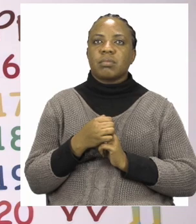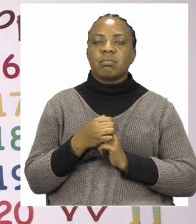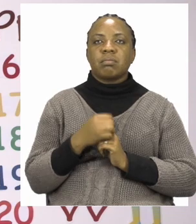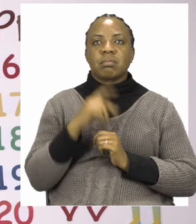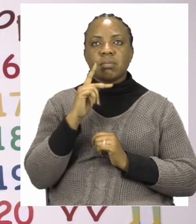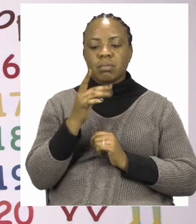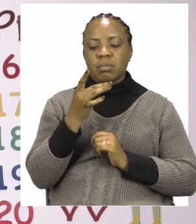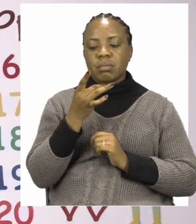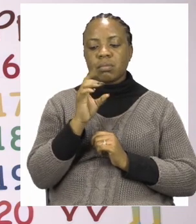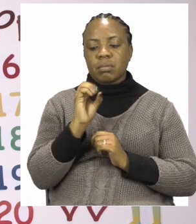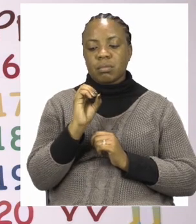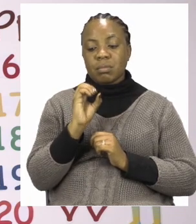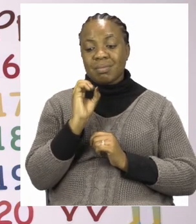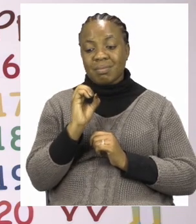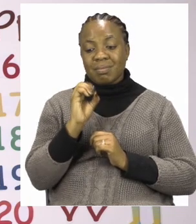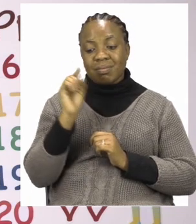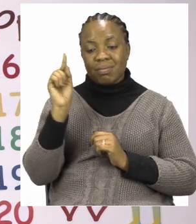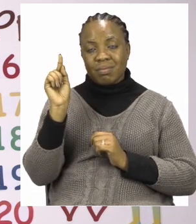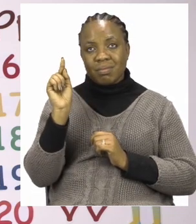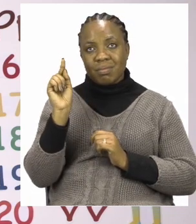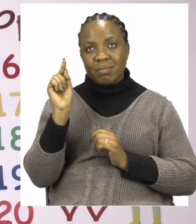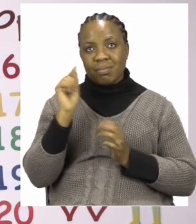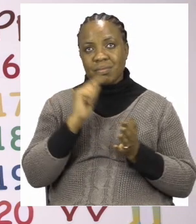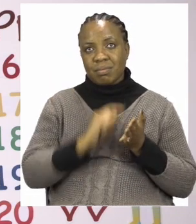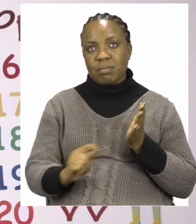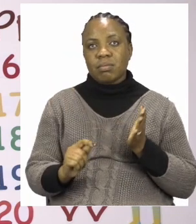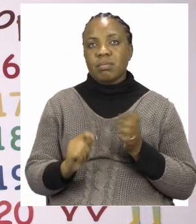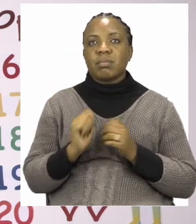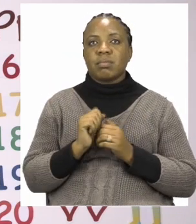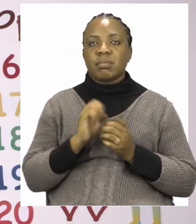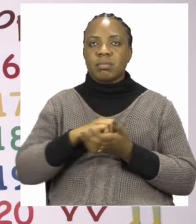the 0 from 80. Then we're